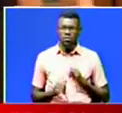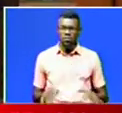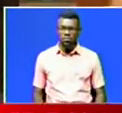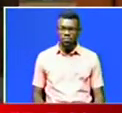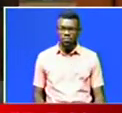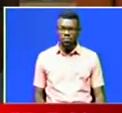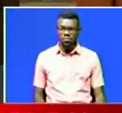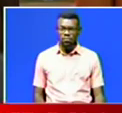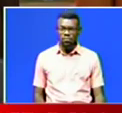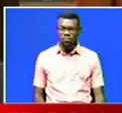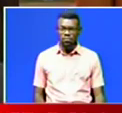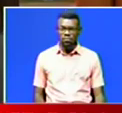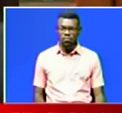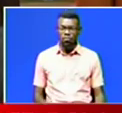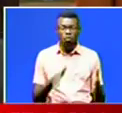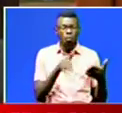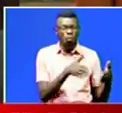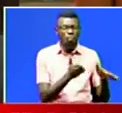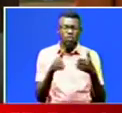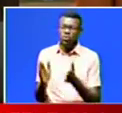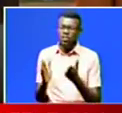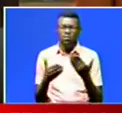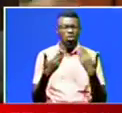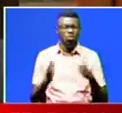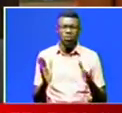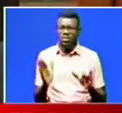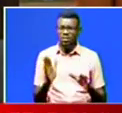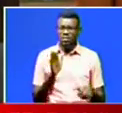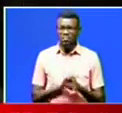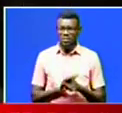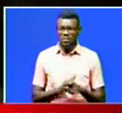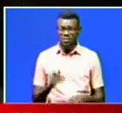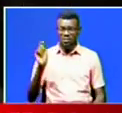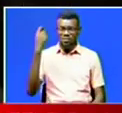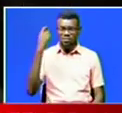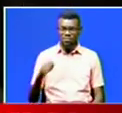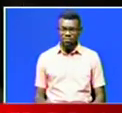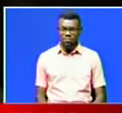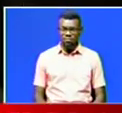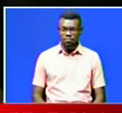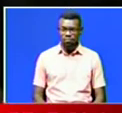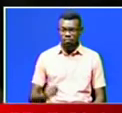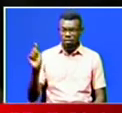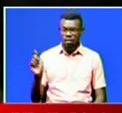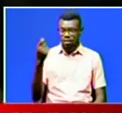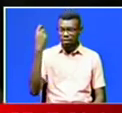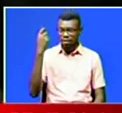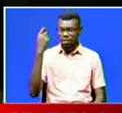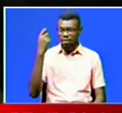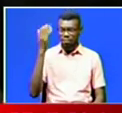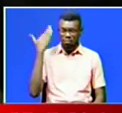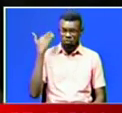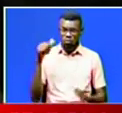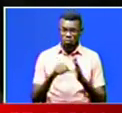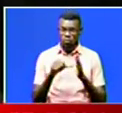always allude to the lost opportunities, the missed opportunities that Kenya has had. The final fight back by Kenya was an